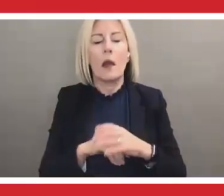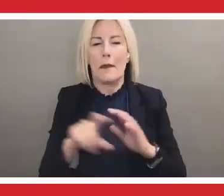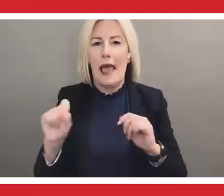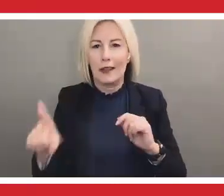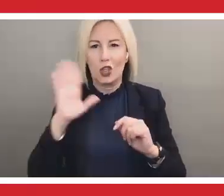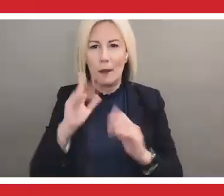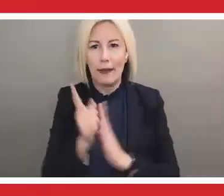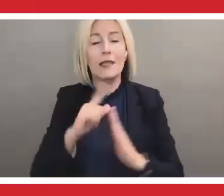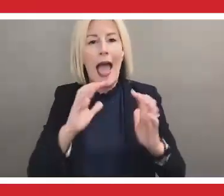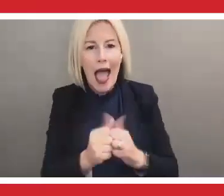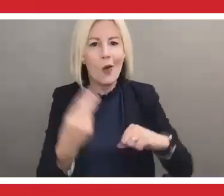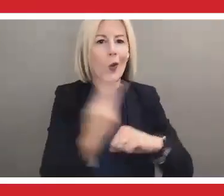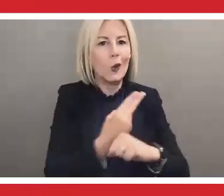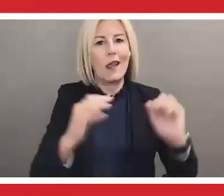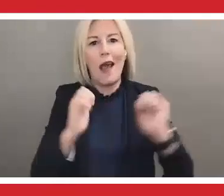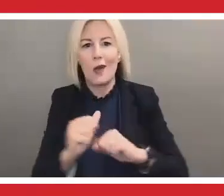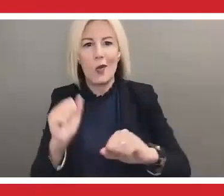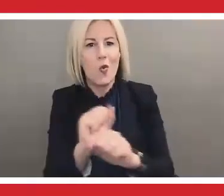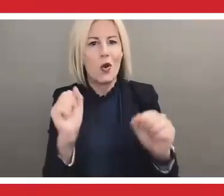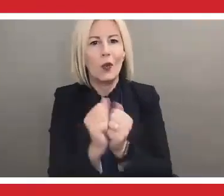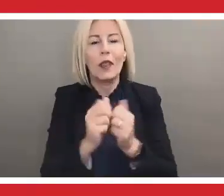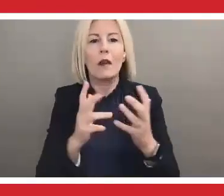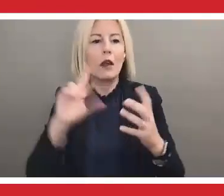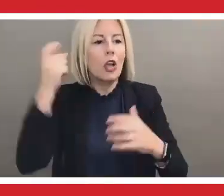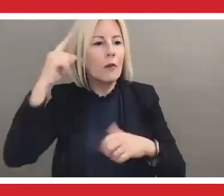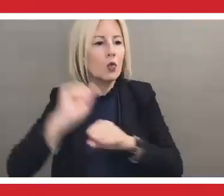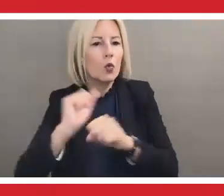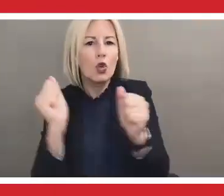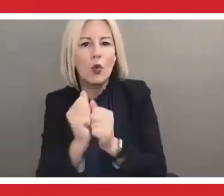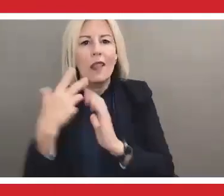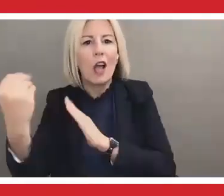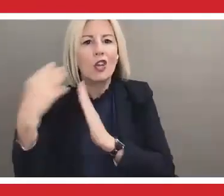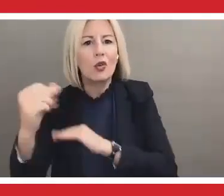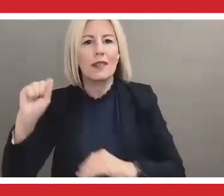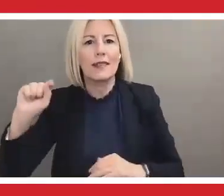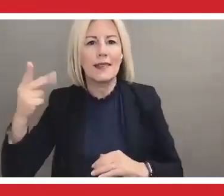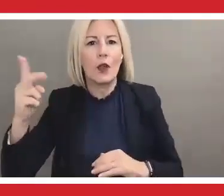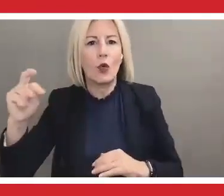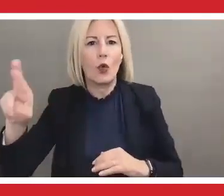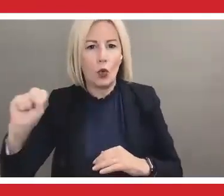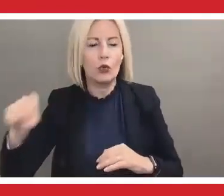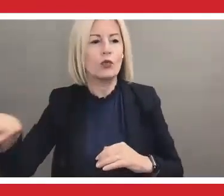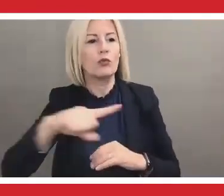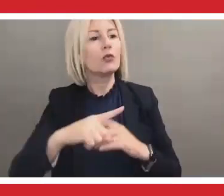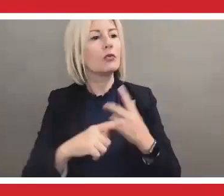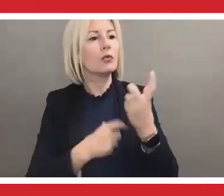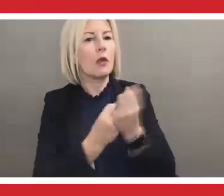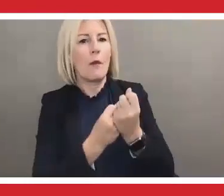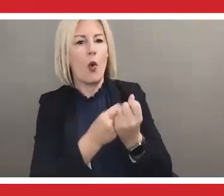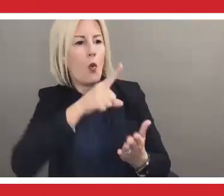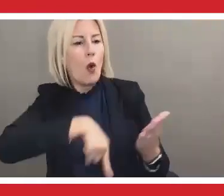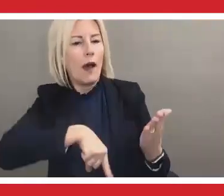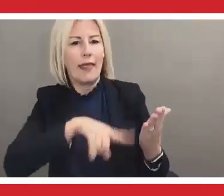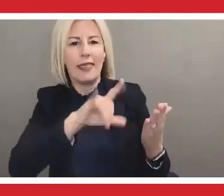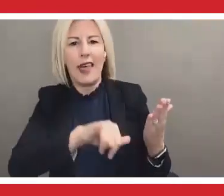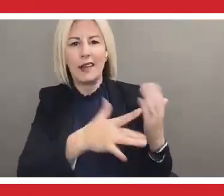how we work with how governments work with external stakeholders to support what that technology can do and how